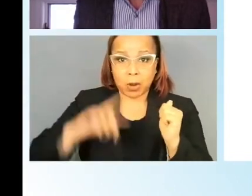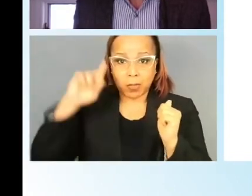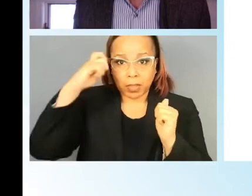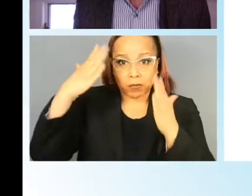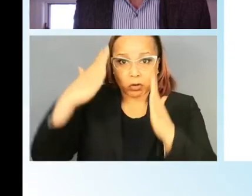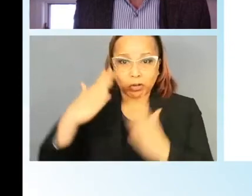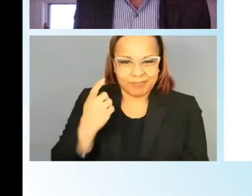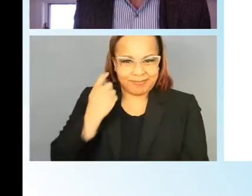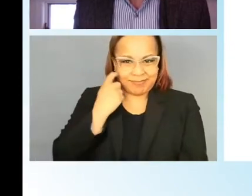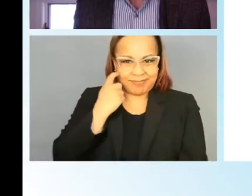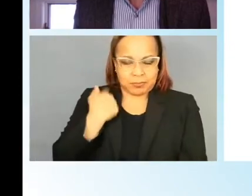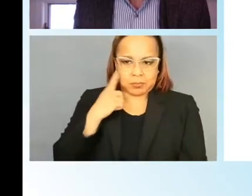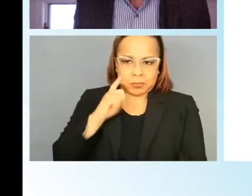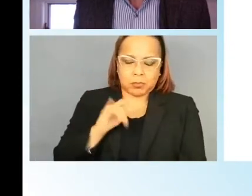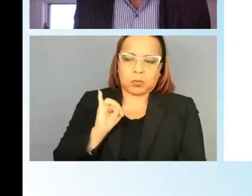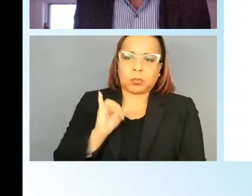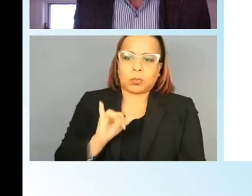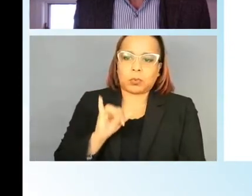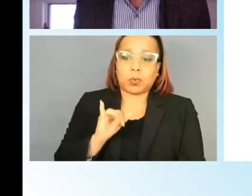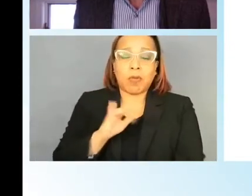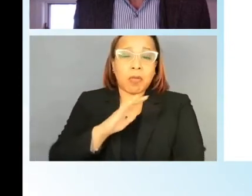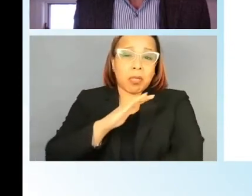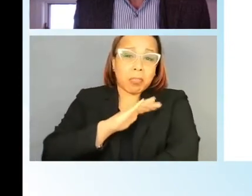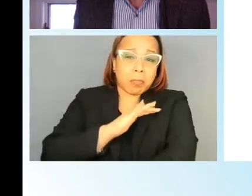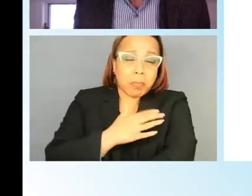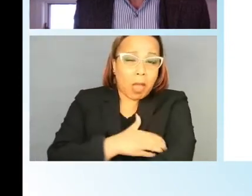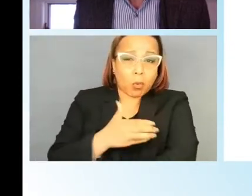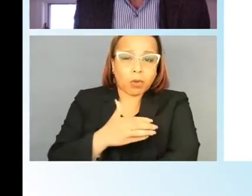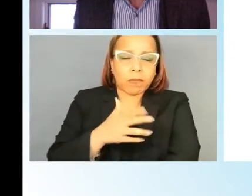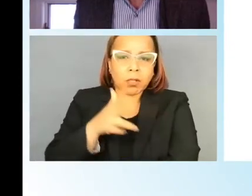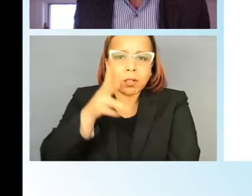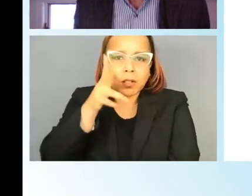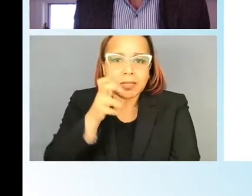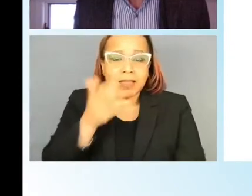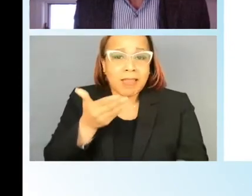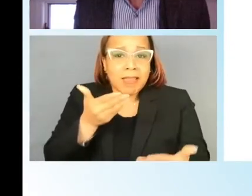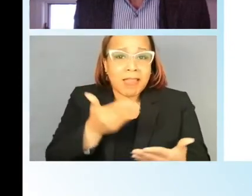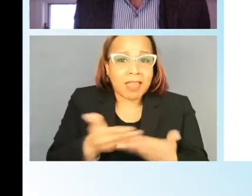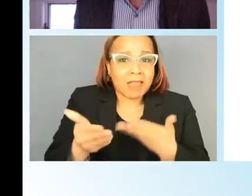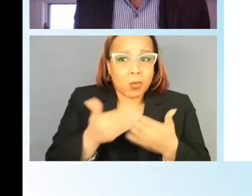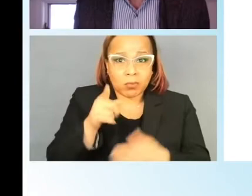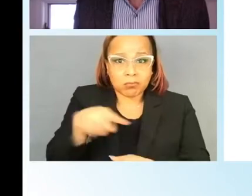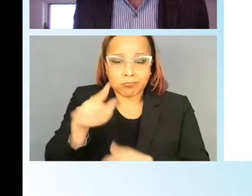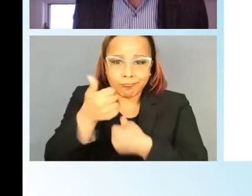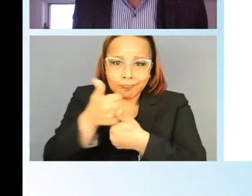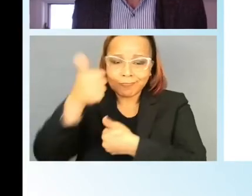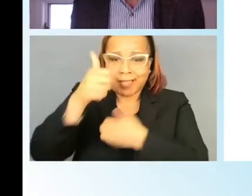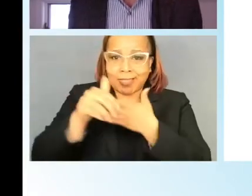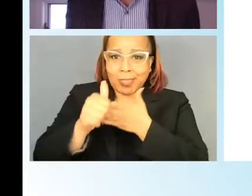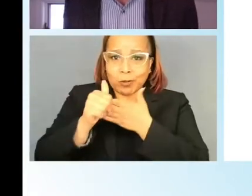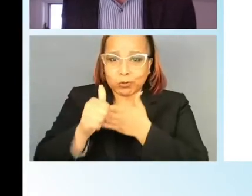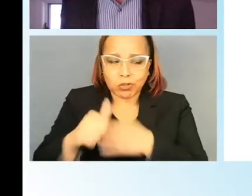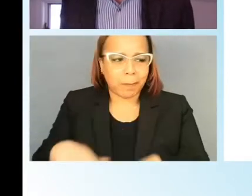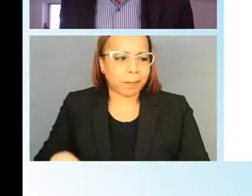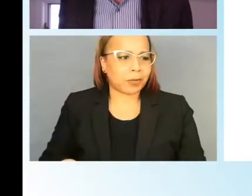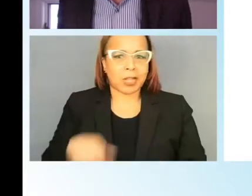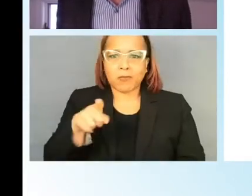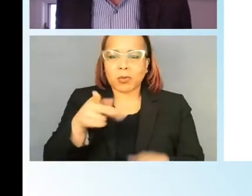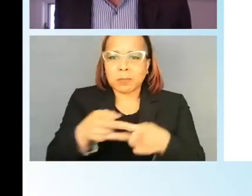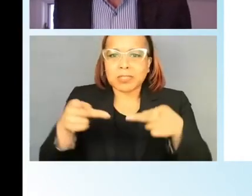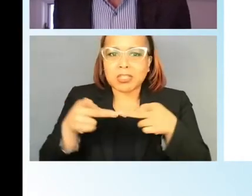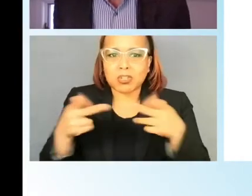ago about the power of listening, even when one is in a position of leadership, even when one is in a position of